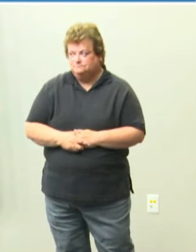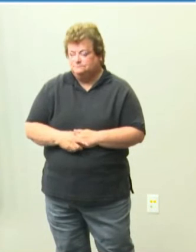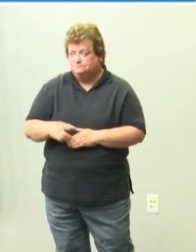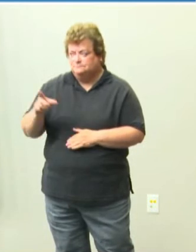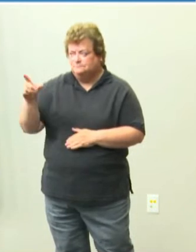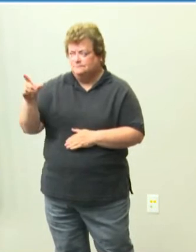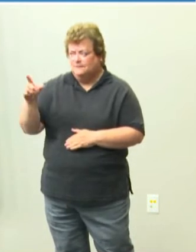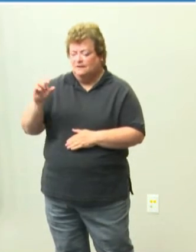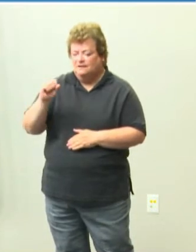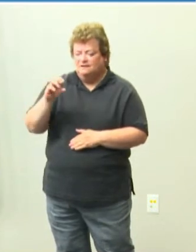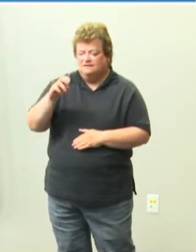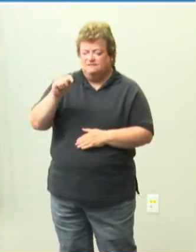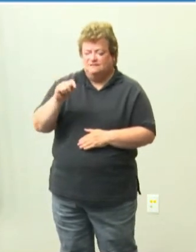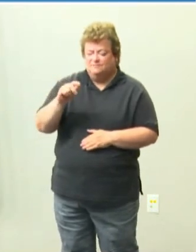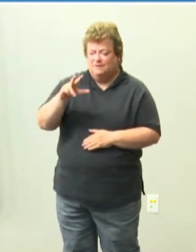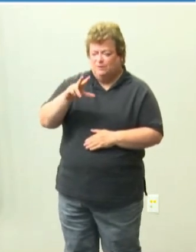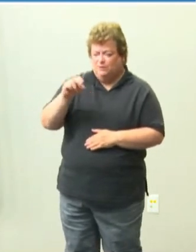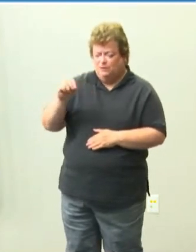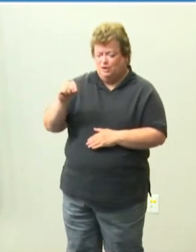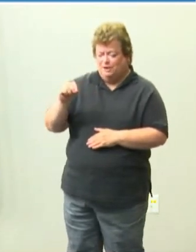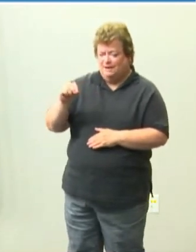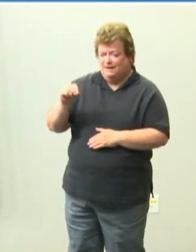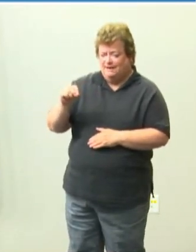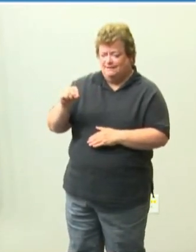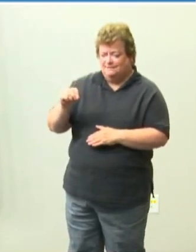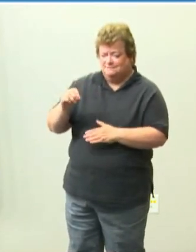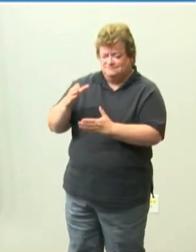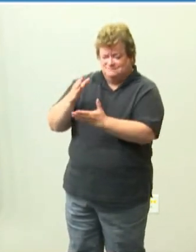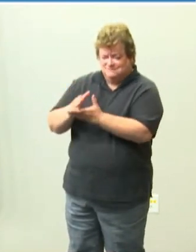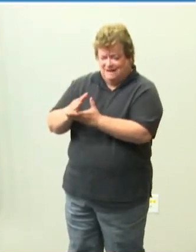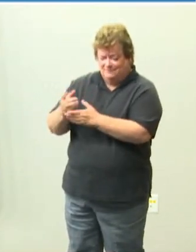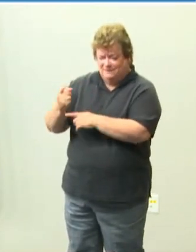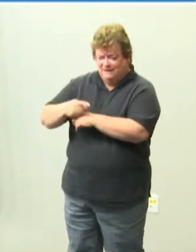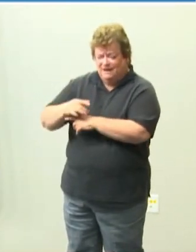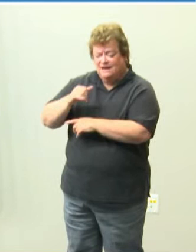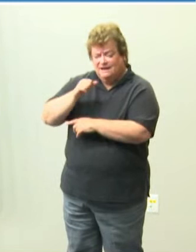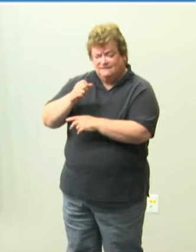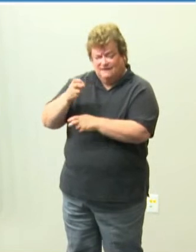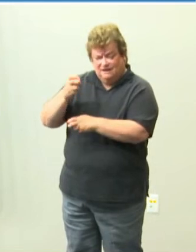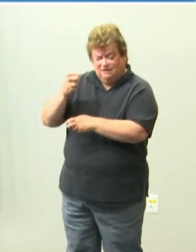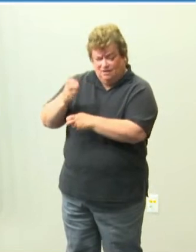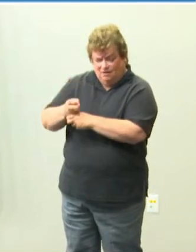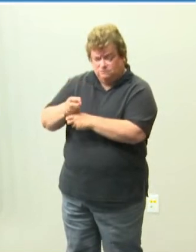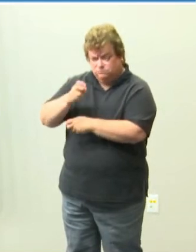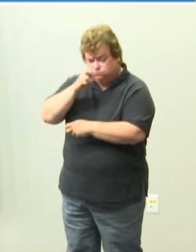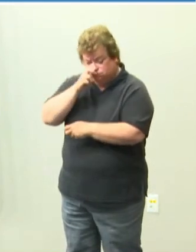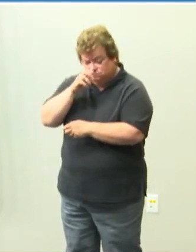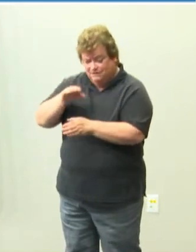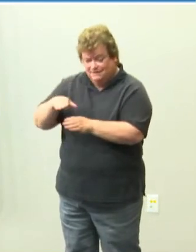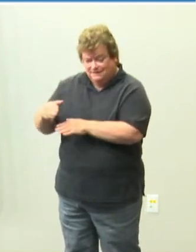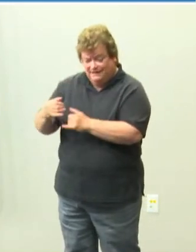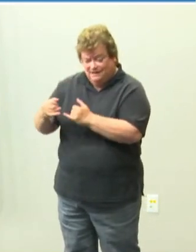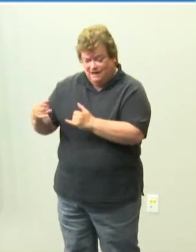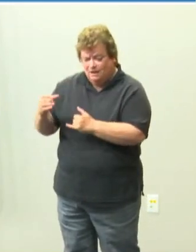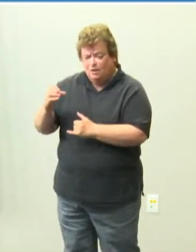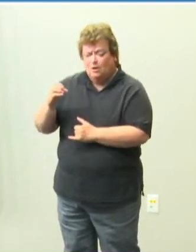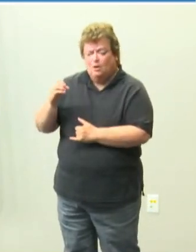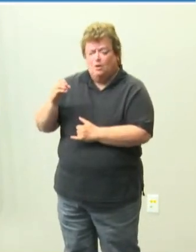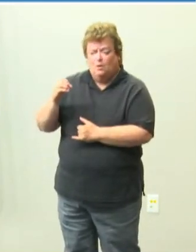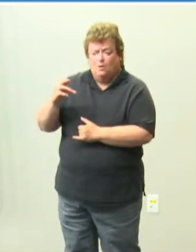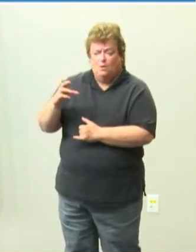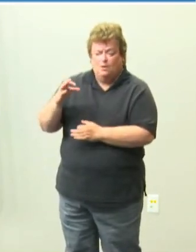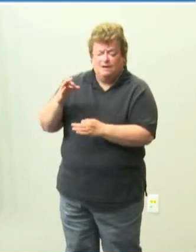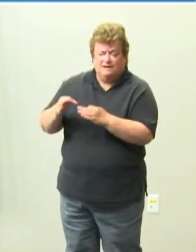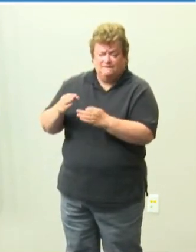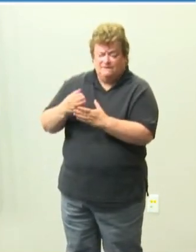Is the September 30th cutoff for the mask mandate kind of a hard deadline, or could that be extended if things don't start looking a little bit better when it